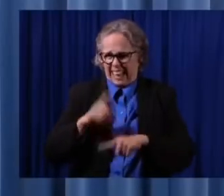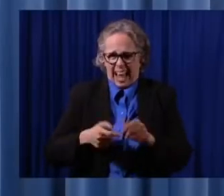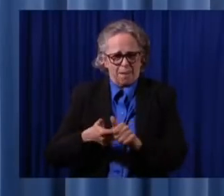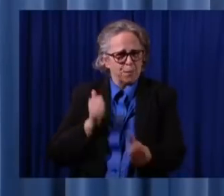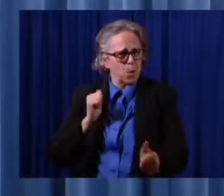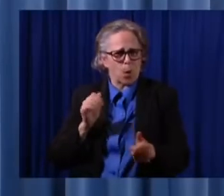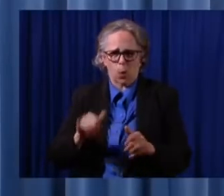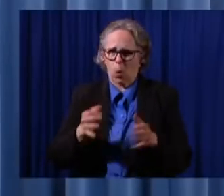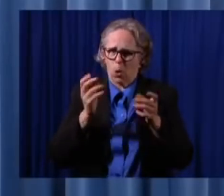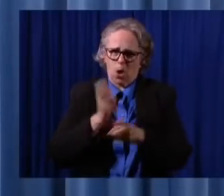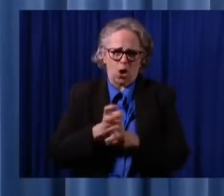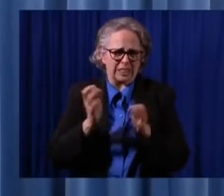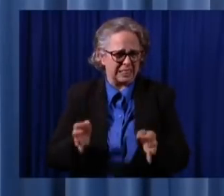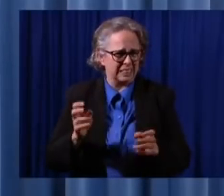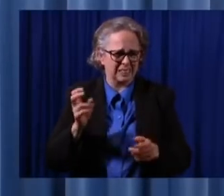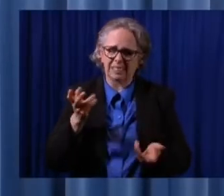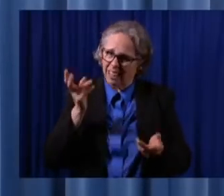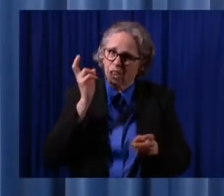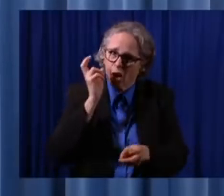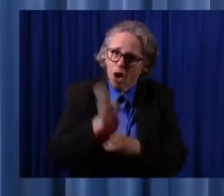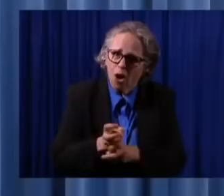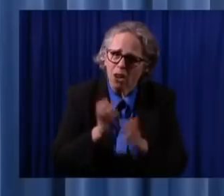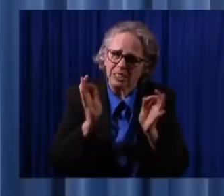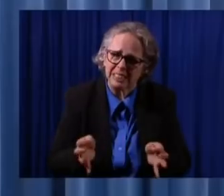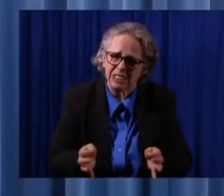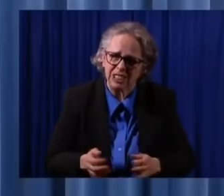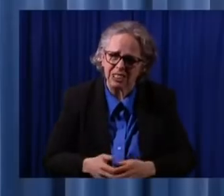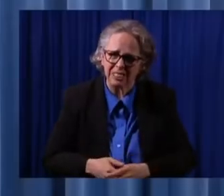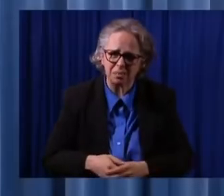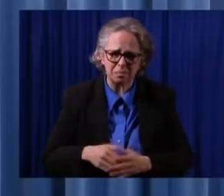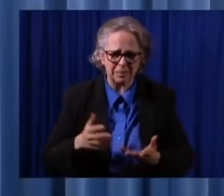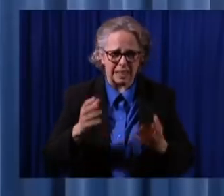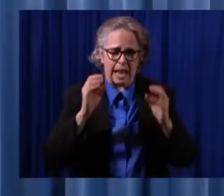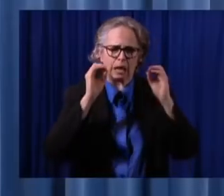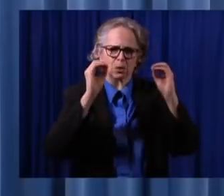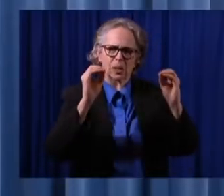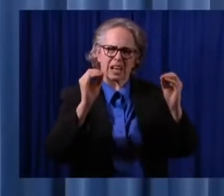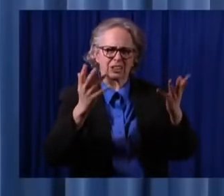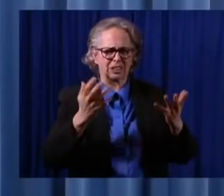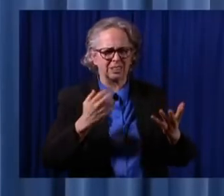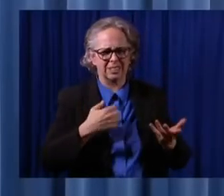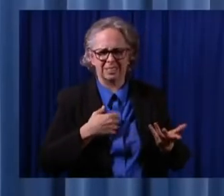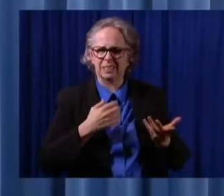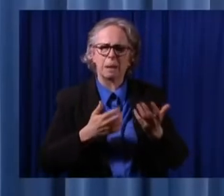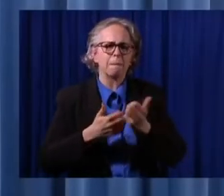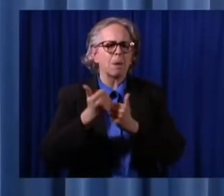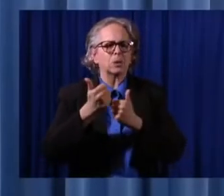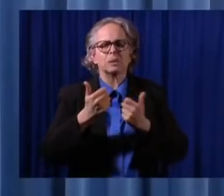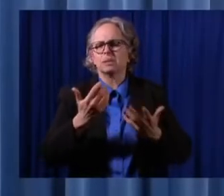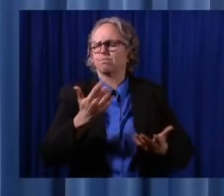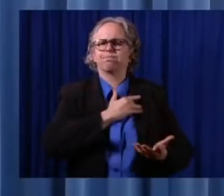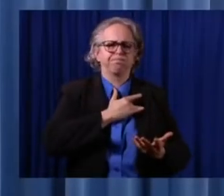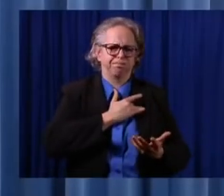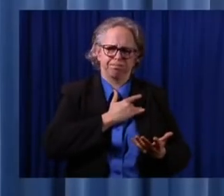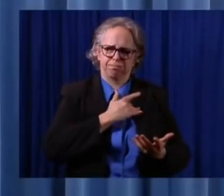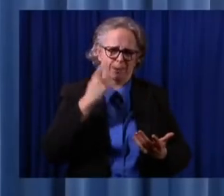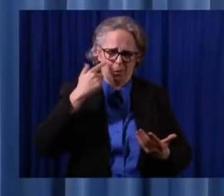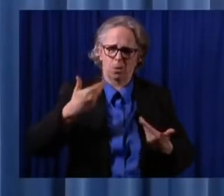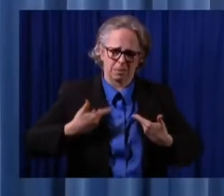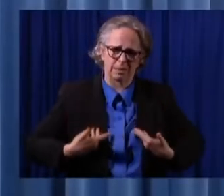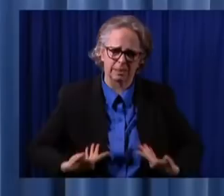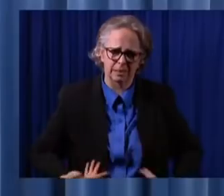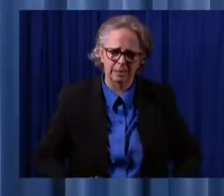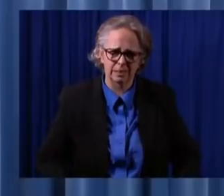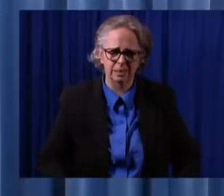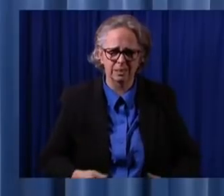to education, as I said at the time, that's the most painful cut. It's always the most painful cut. We wanted to do